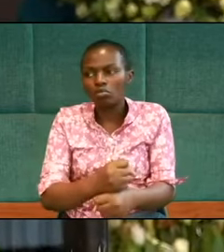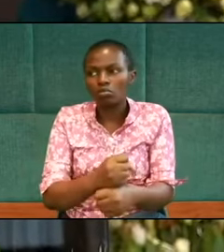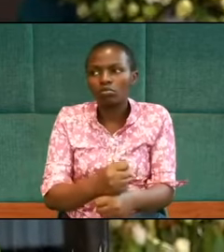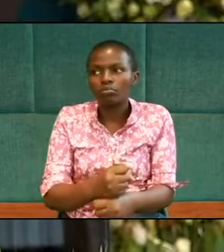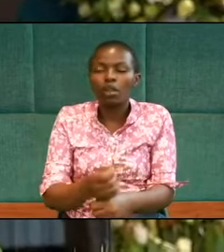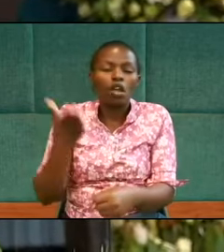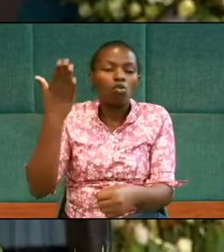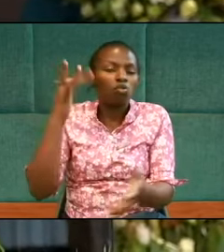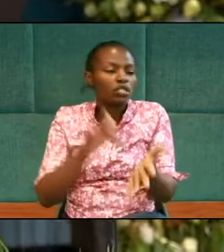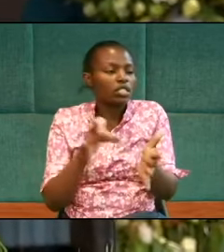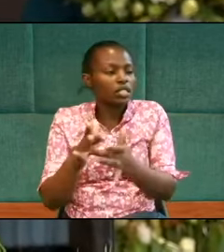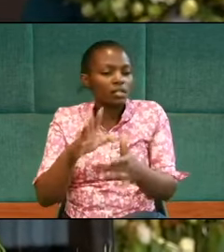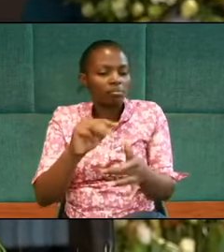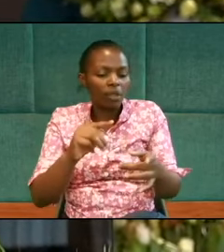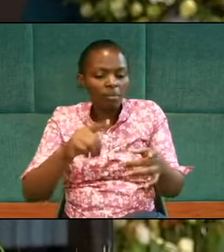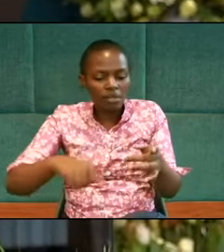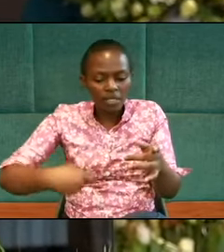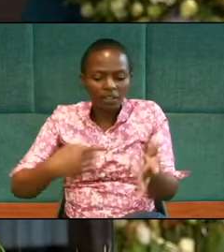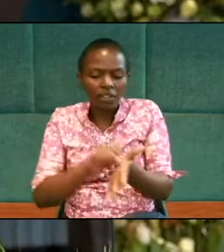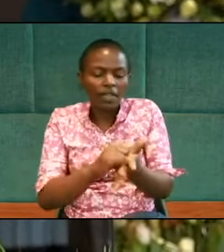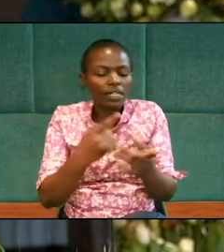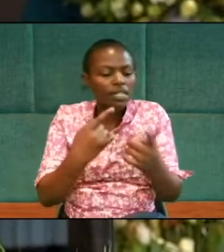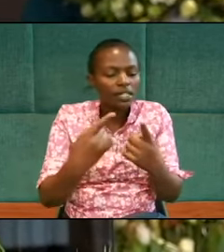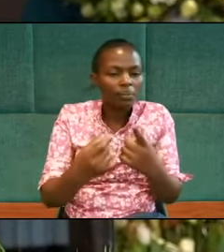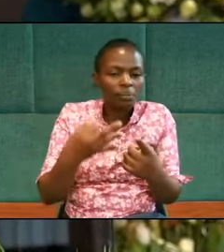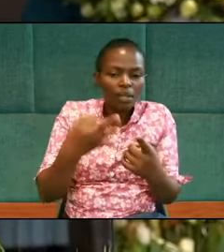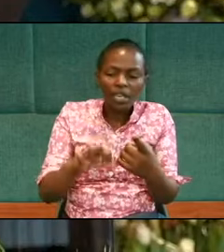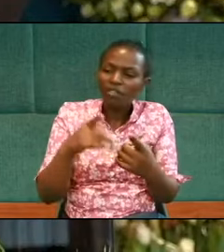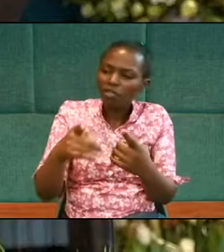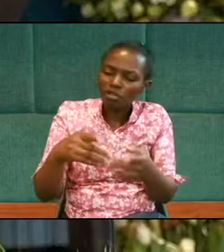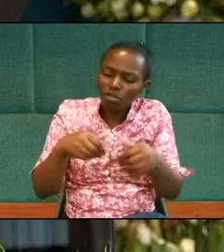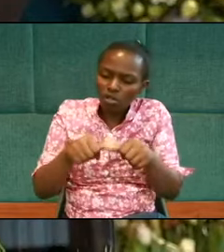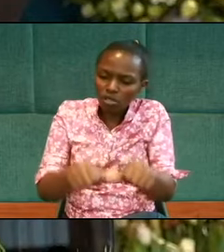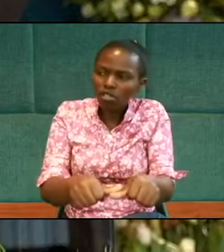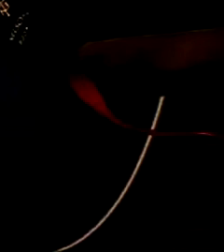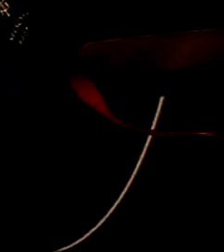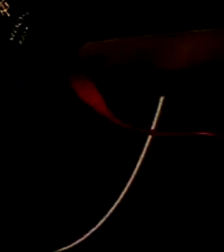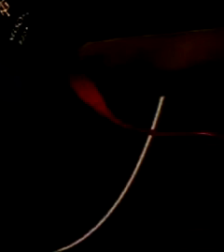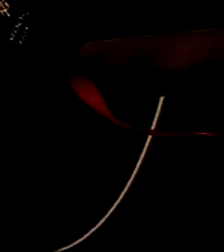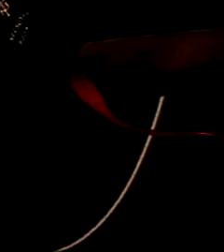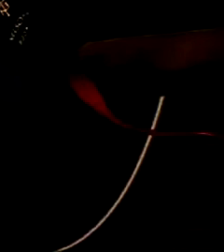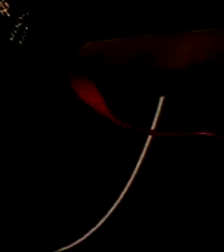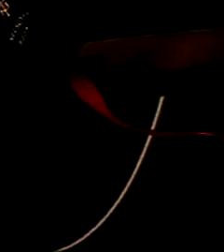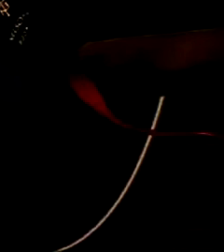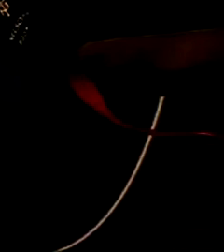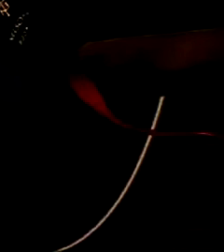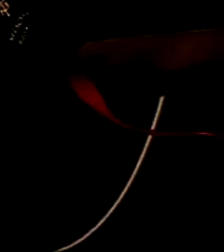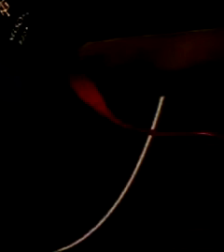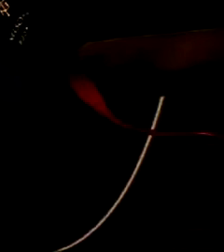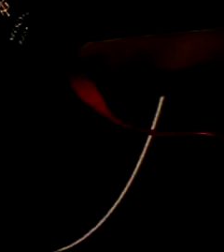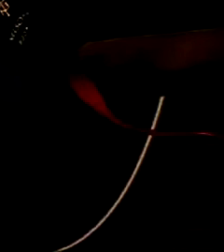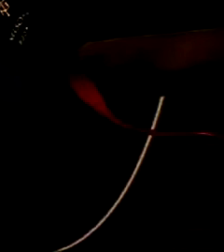It was Jesus himself who said, "If you continue in my words, then you are